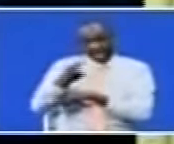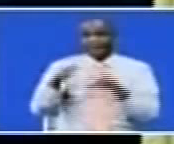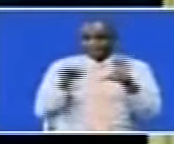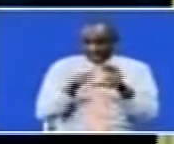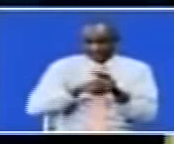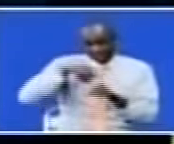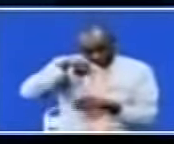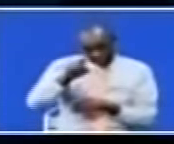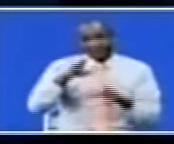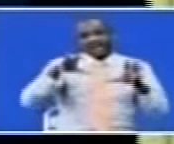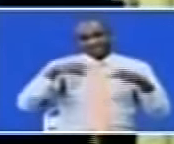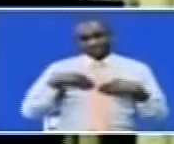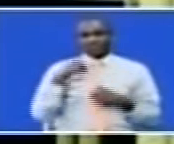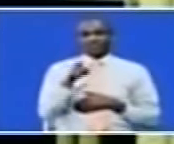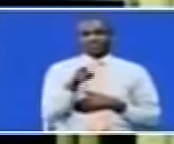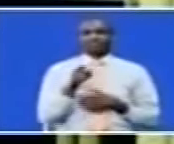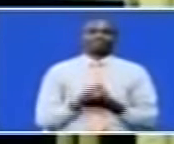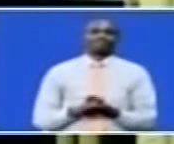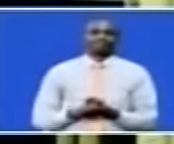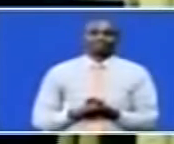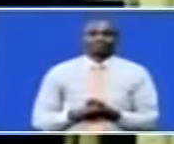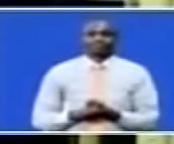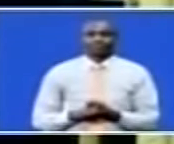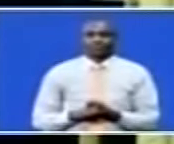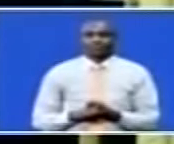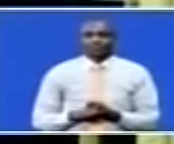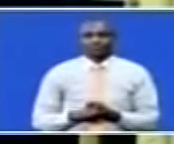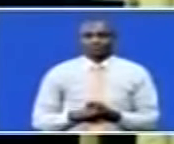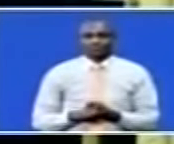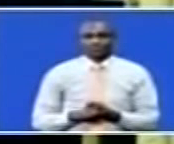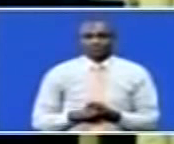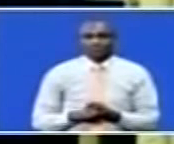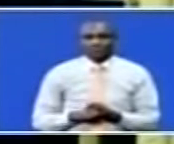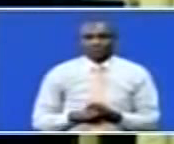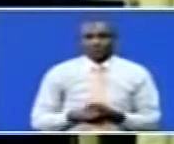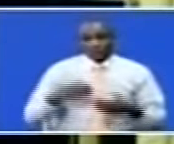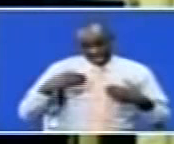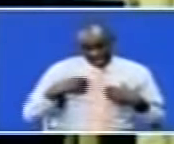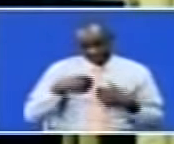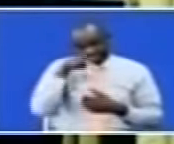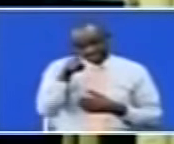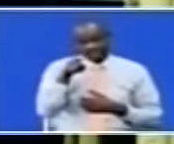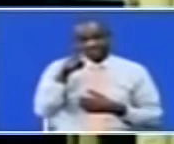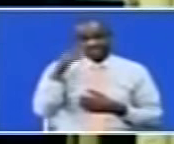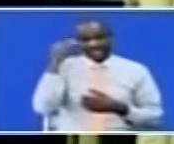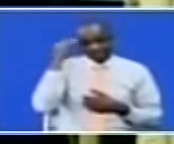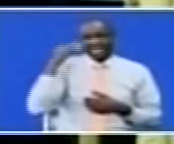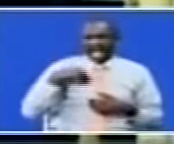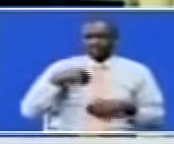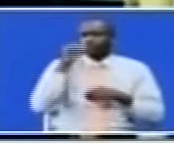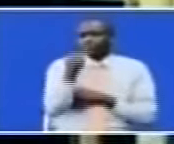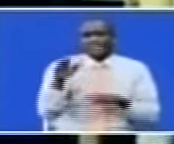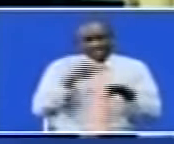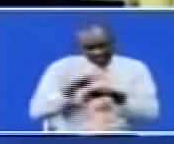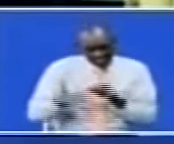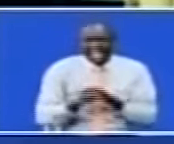Pope's visit secretariat. Preparing Mass ahead of the celebration, then they have to put in